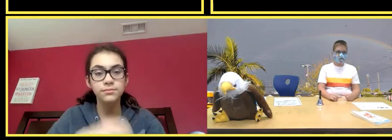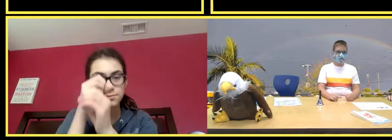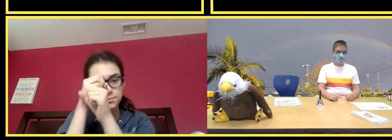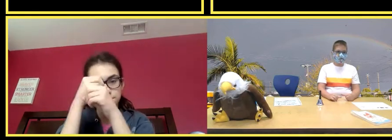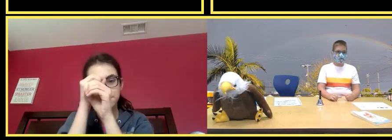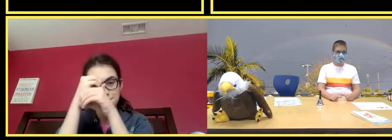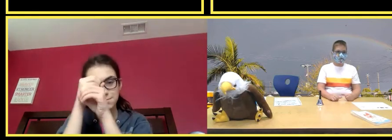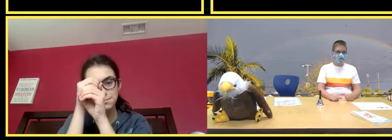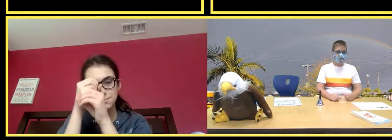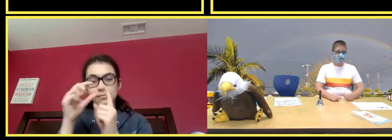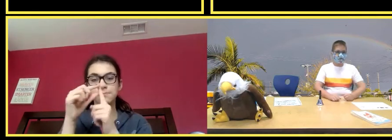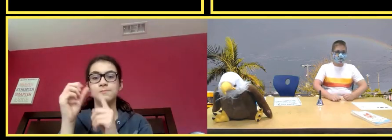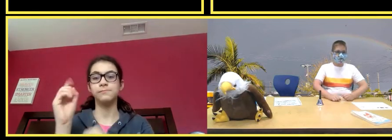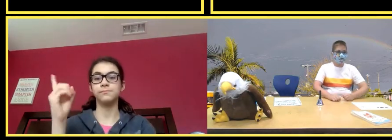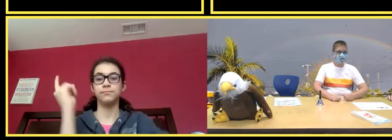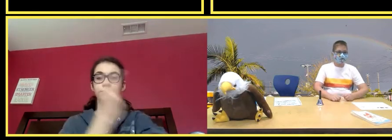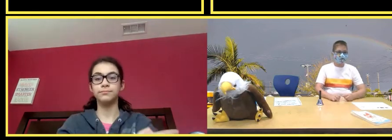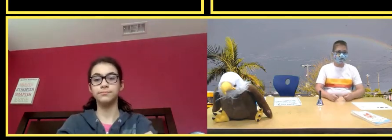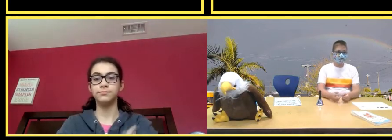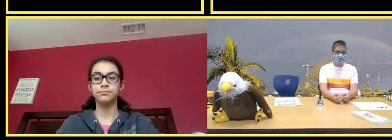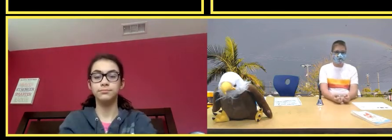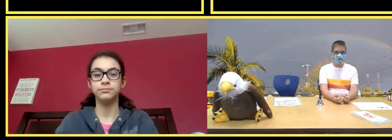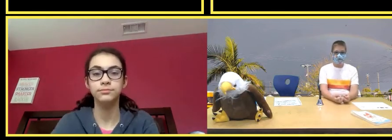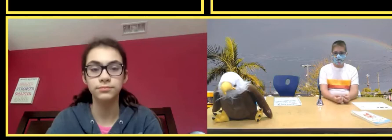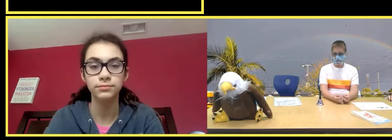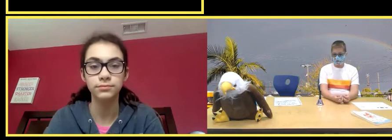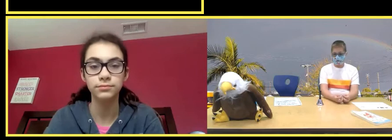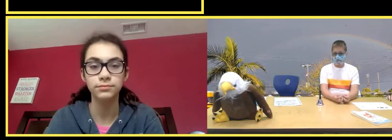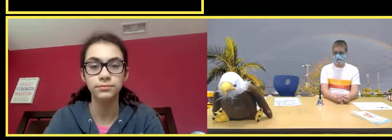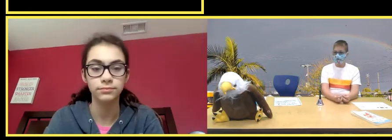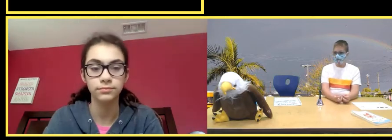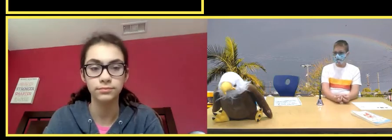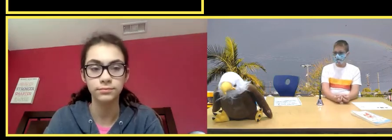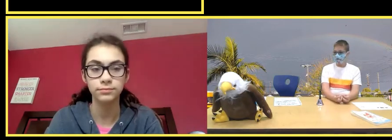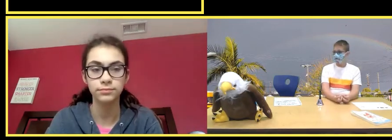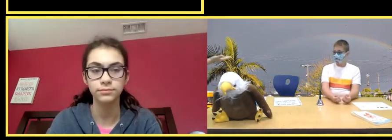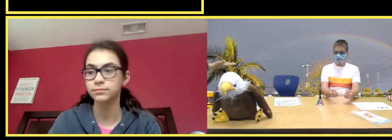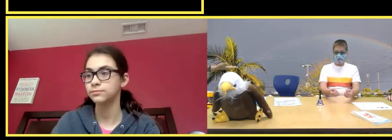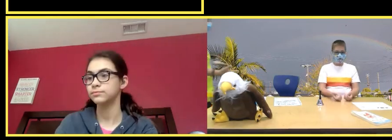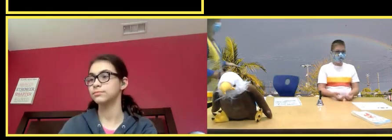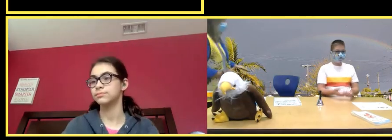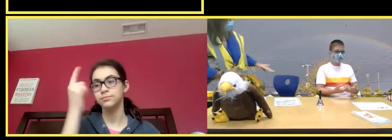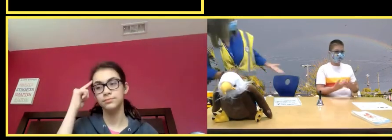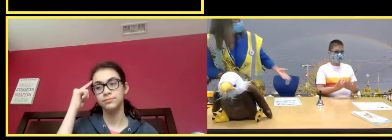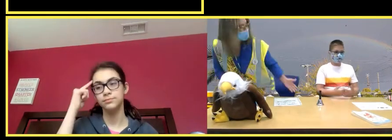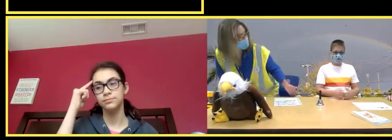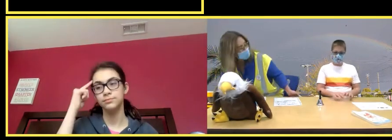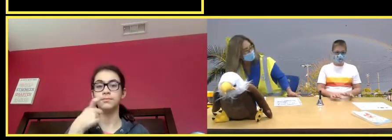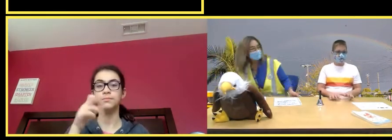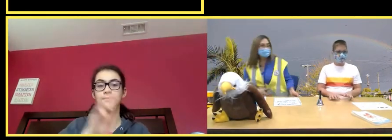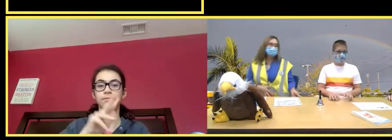Microscopic, the word of the day. I think that's it from Raymond